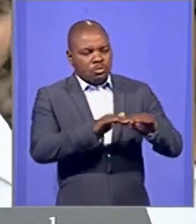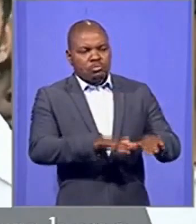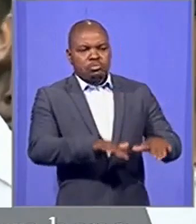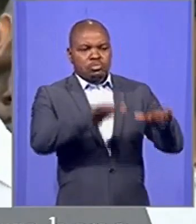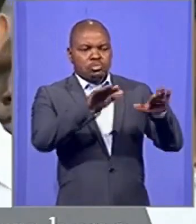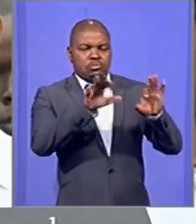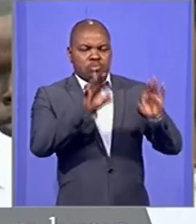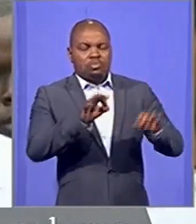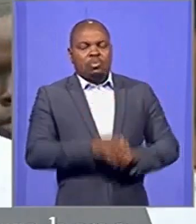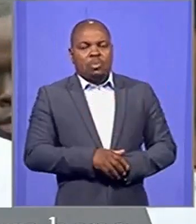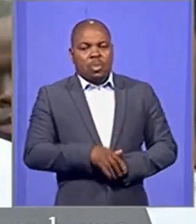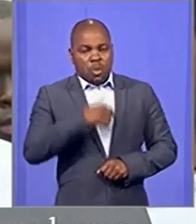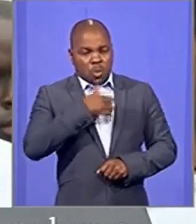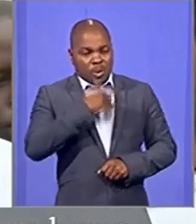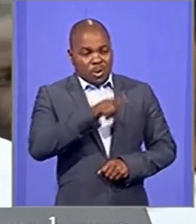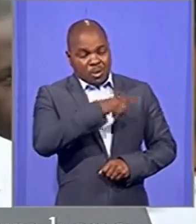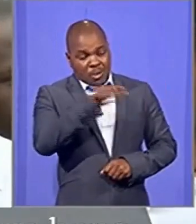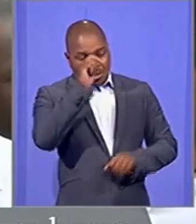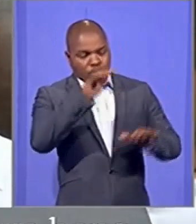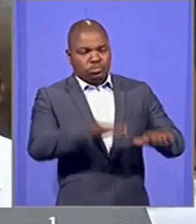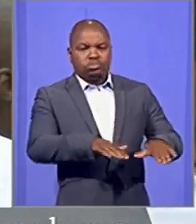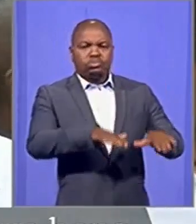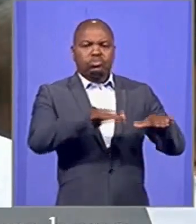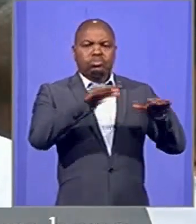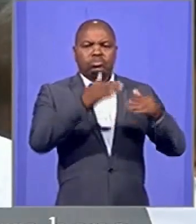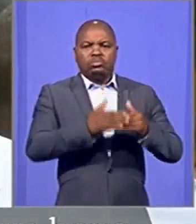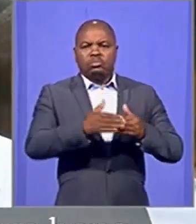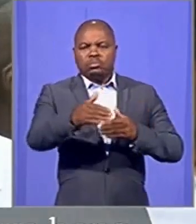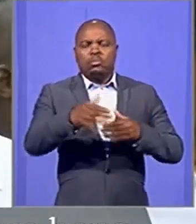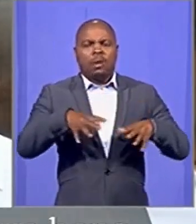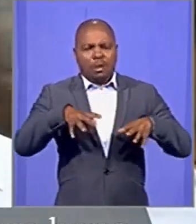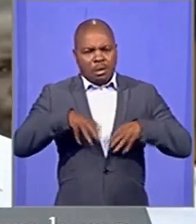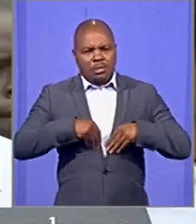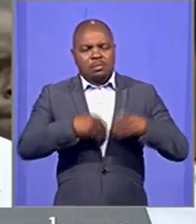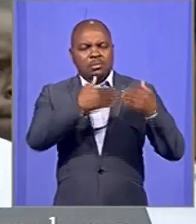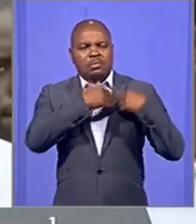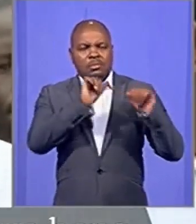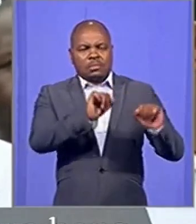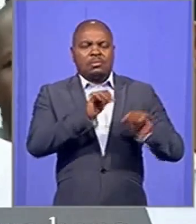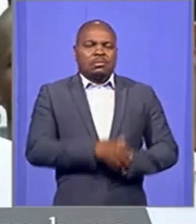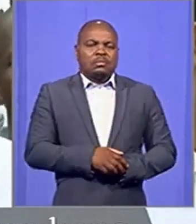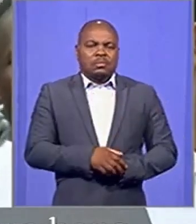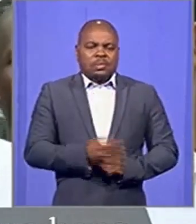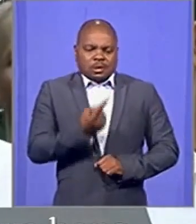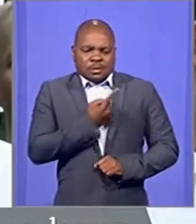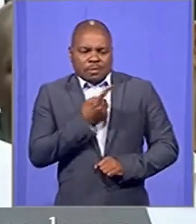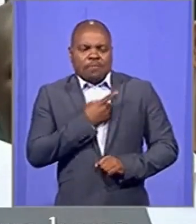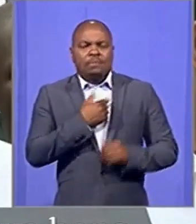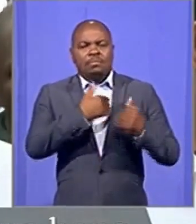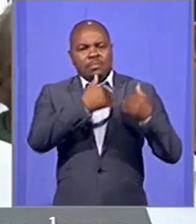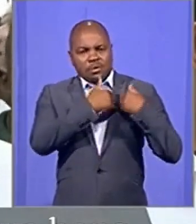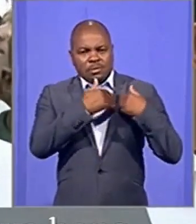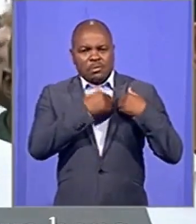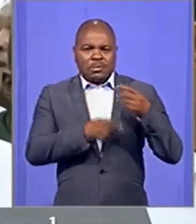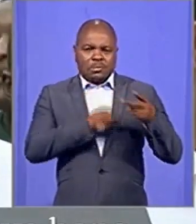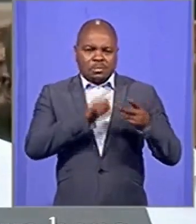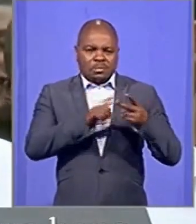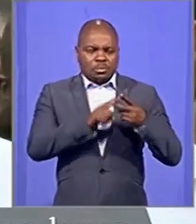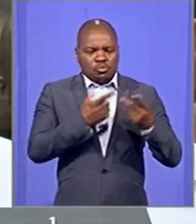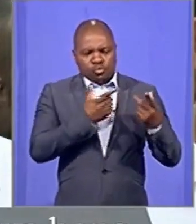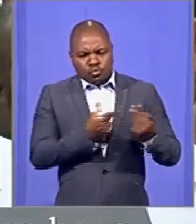build boys who are going to take responsibility for themselves, for their